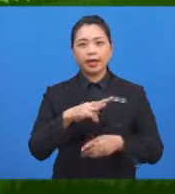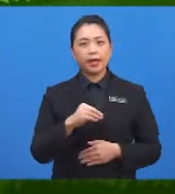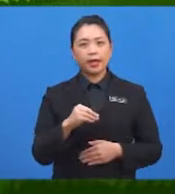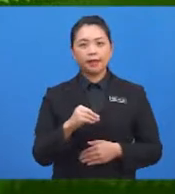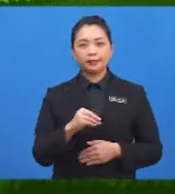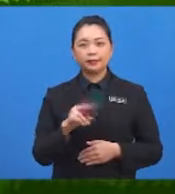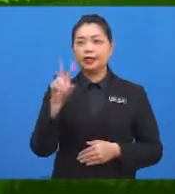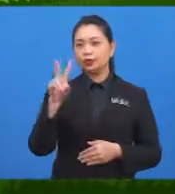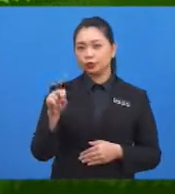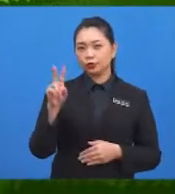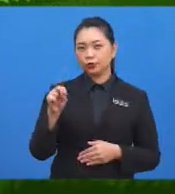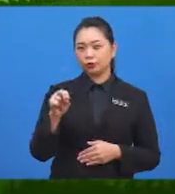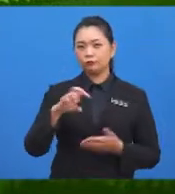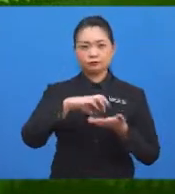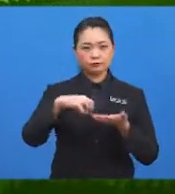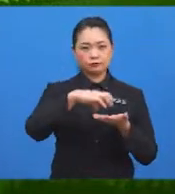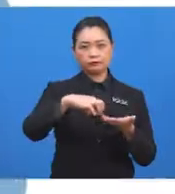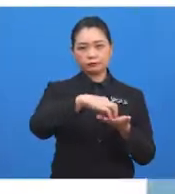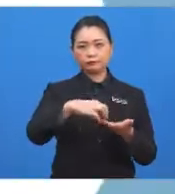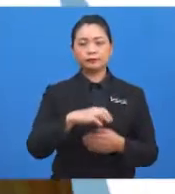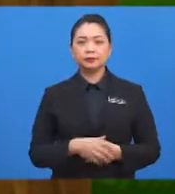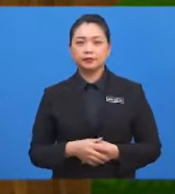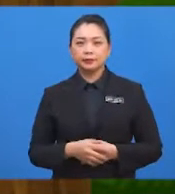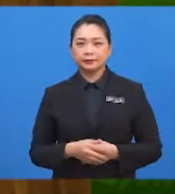no longer cranky.